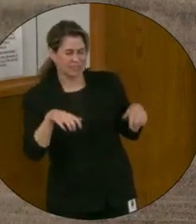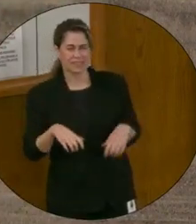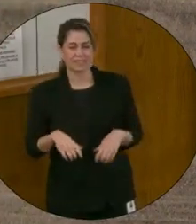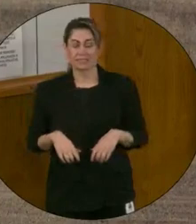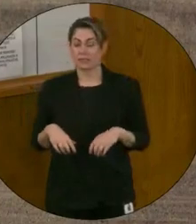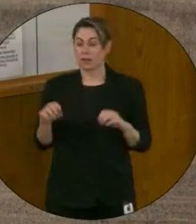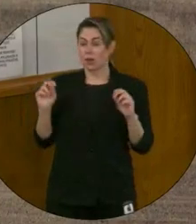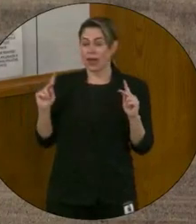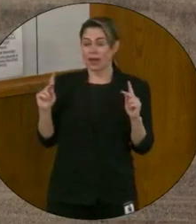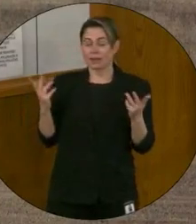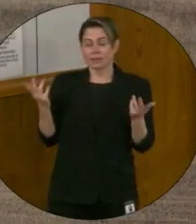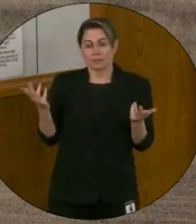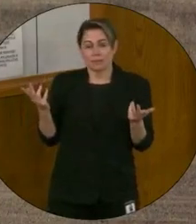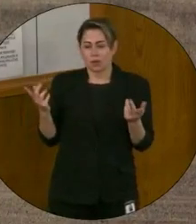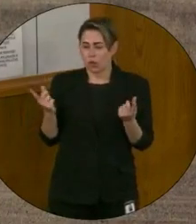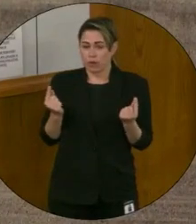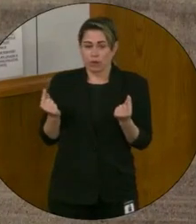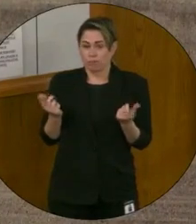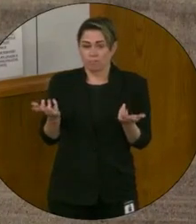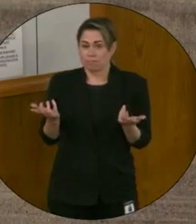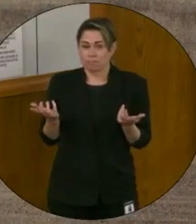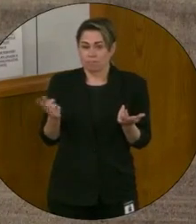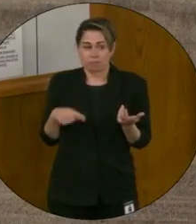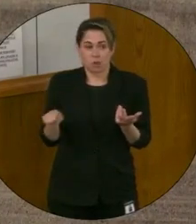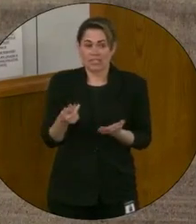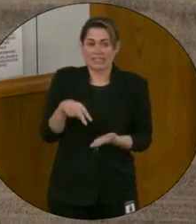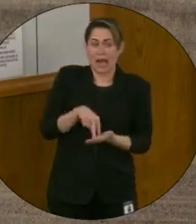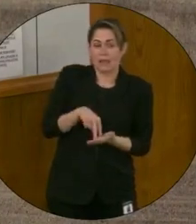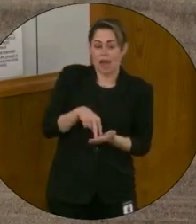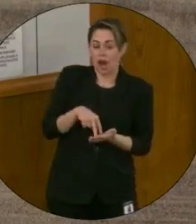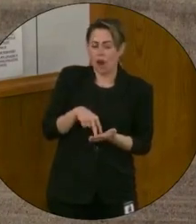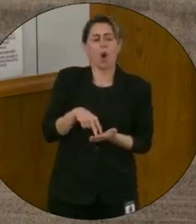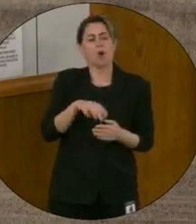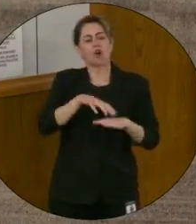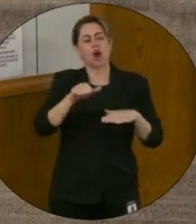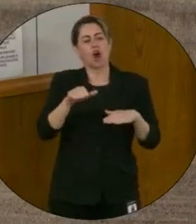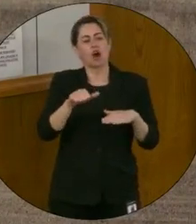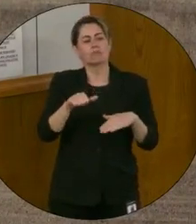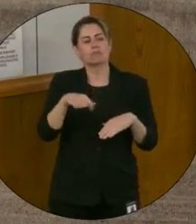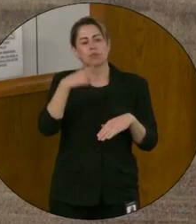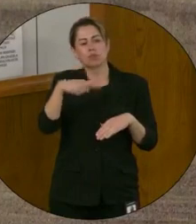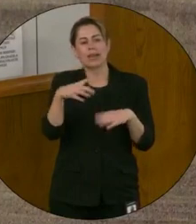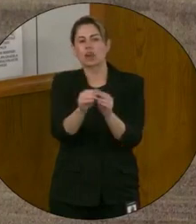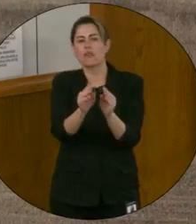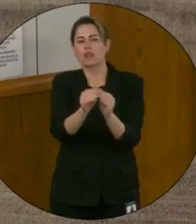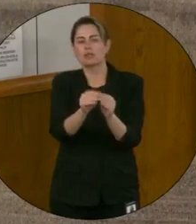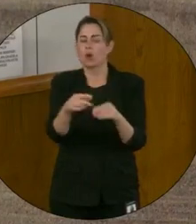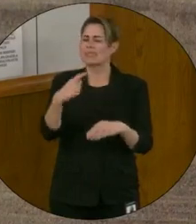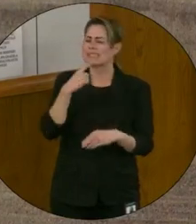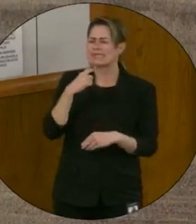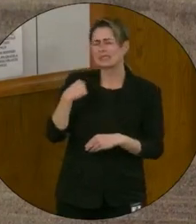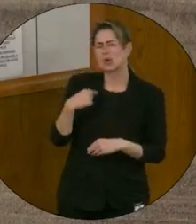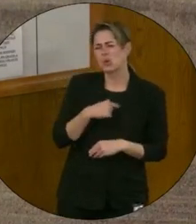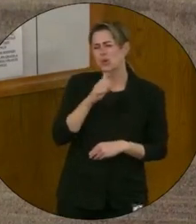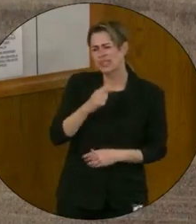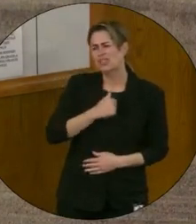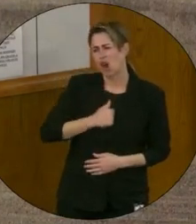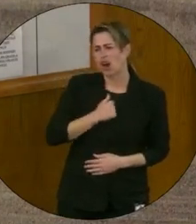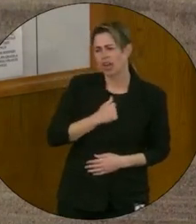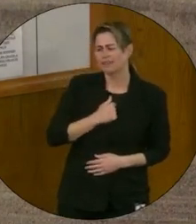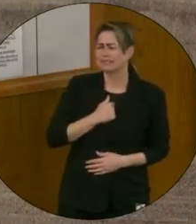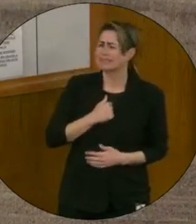Okay? What are we going to do? You're going to stand there and call a press conference and say, oh gosh, we're really sorry. How